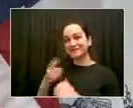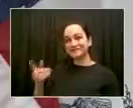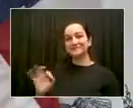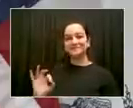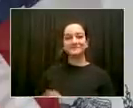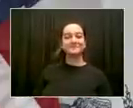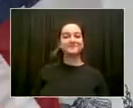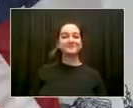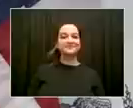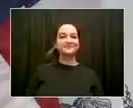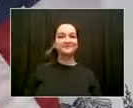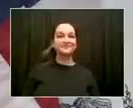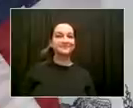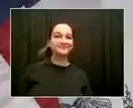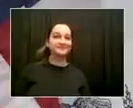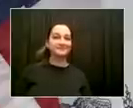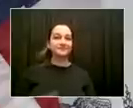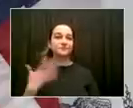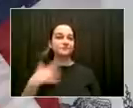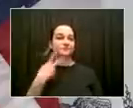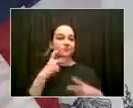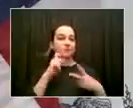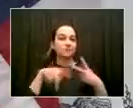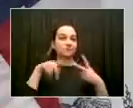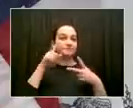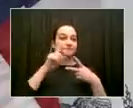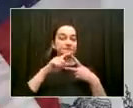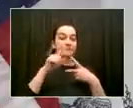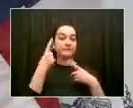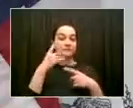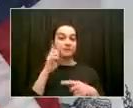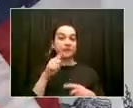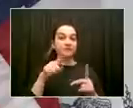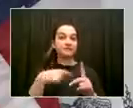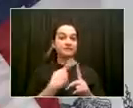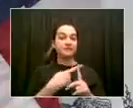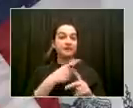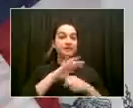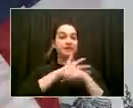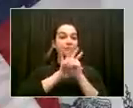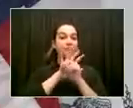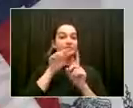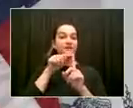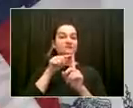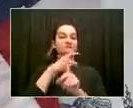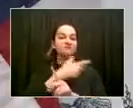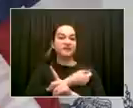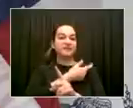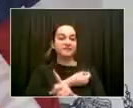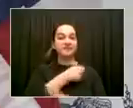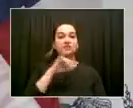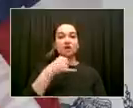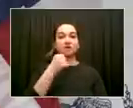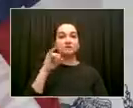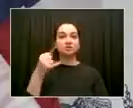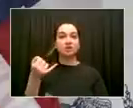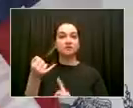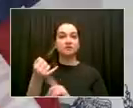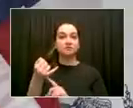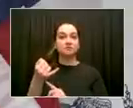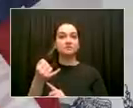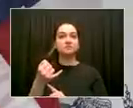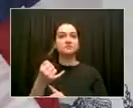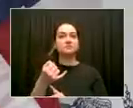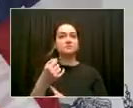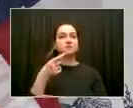Johnson & Johnson vaccines, I know you said it was a small amount. Can you tell me the total number of vaccine doses, that's Johnson & Johnson, Moderna,